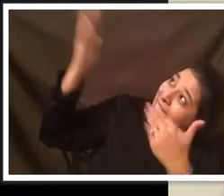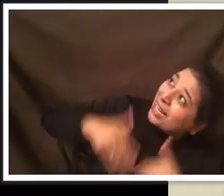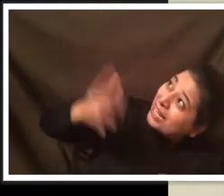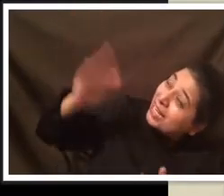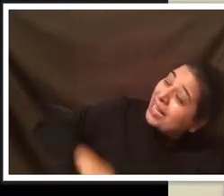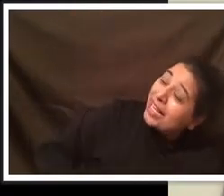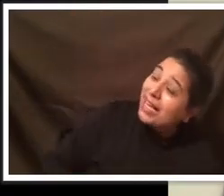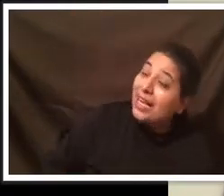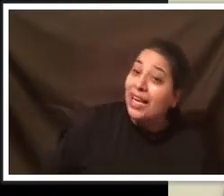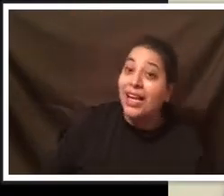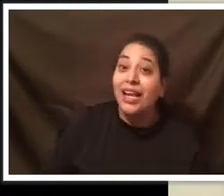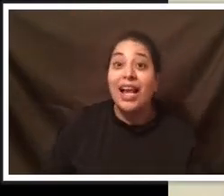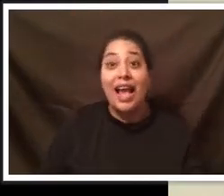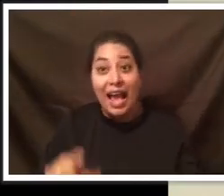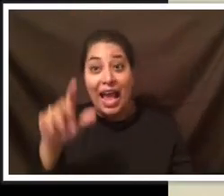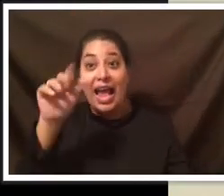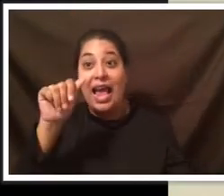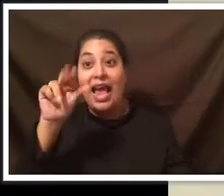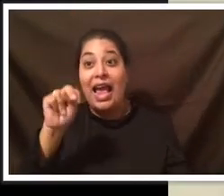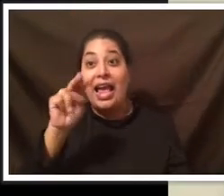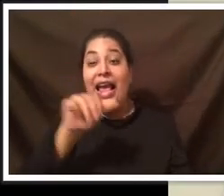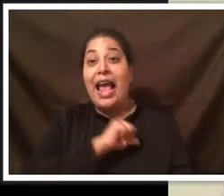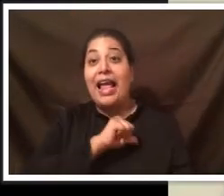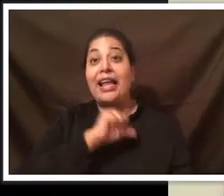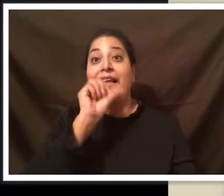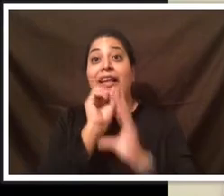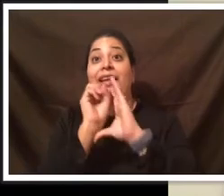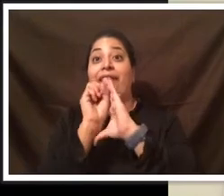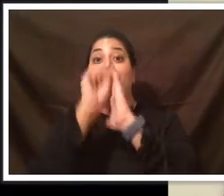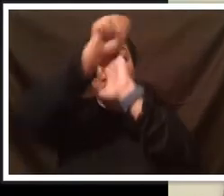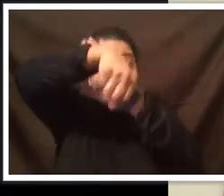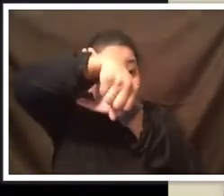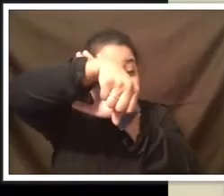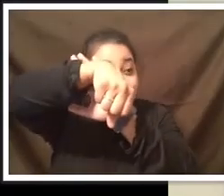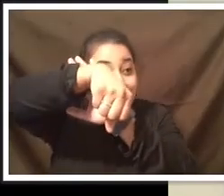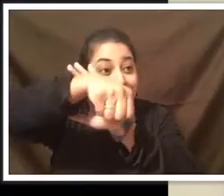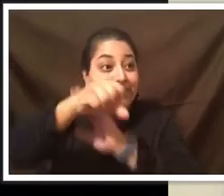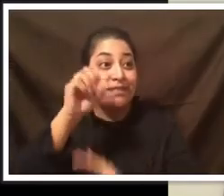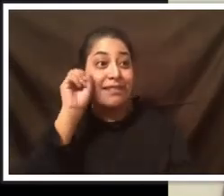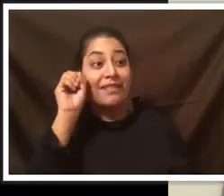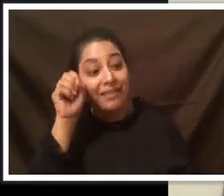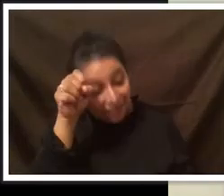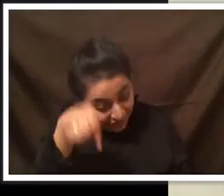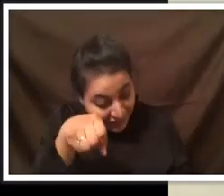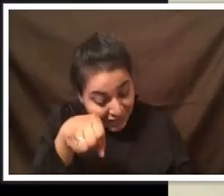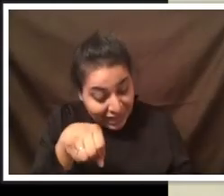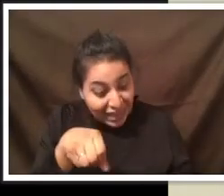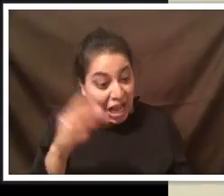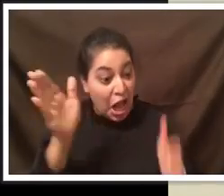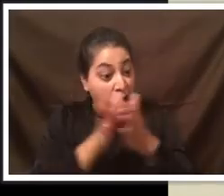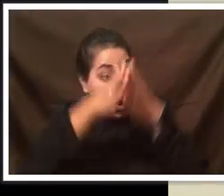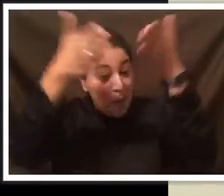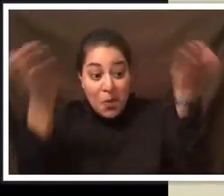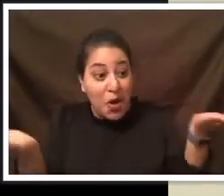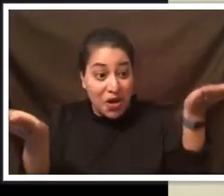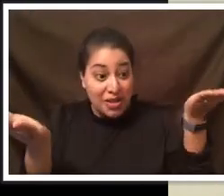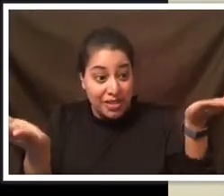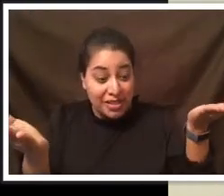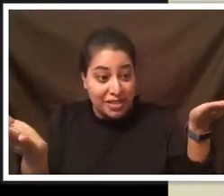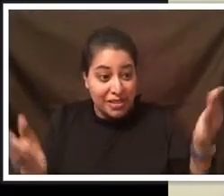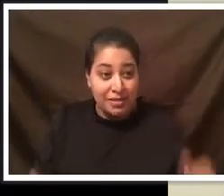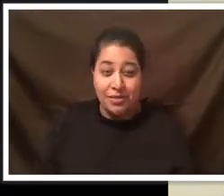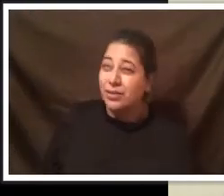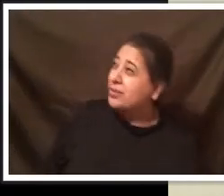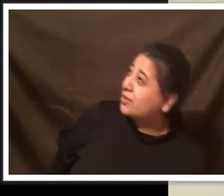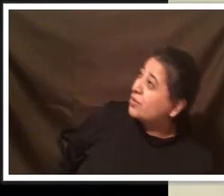of the treehouse window. Books! She shouted. What? It's filled with